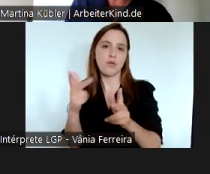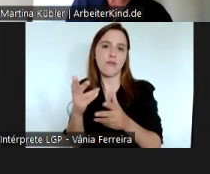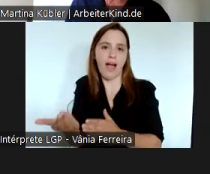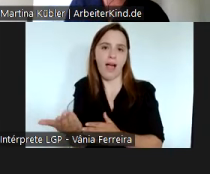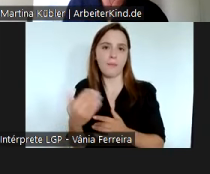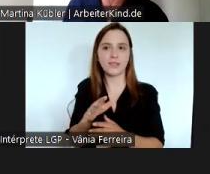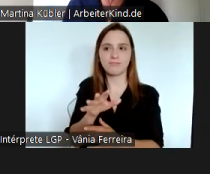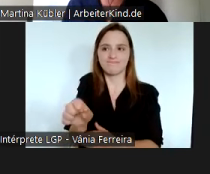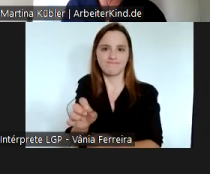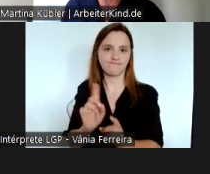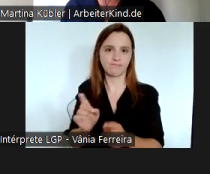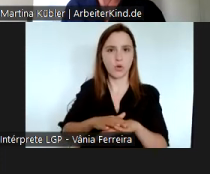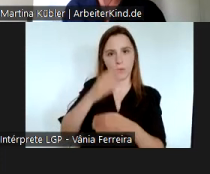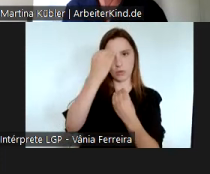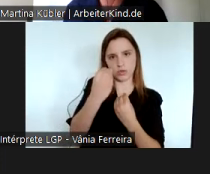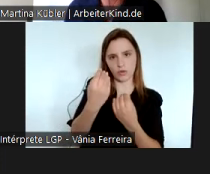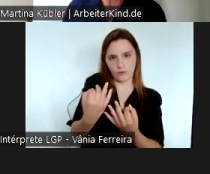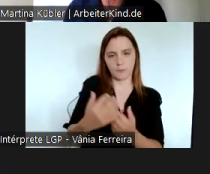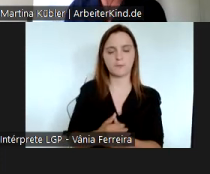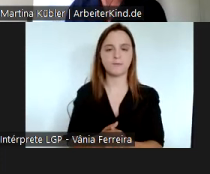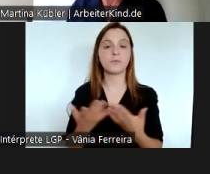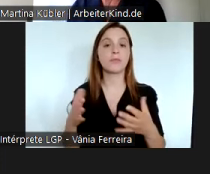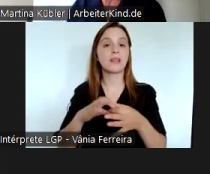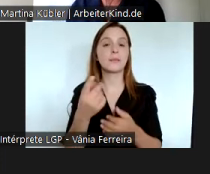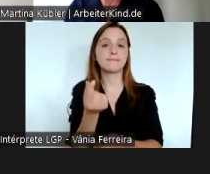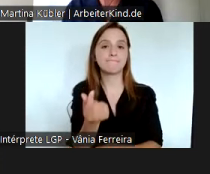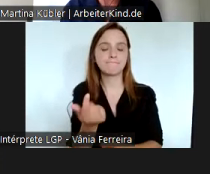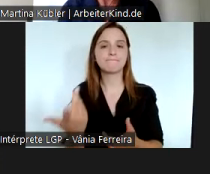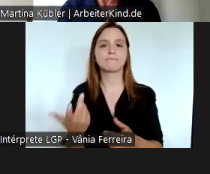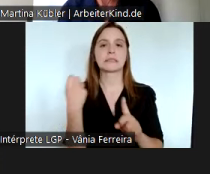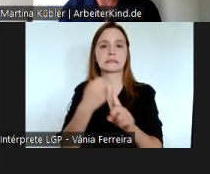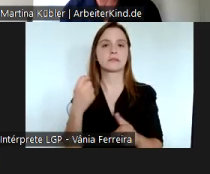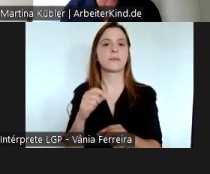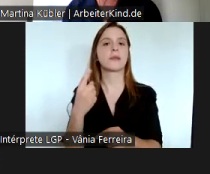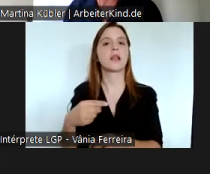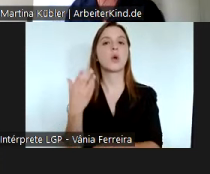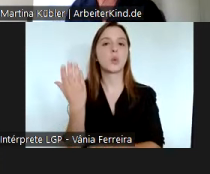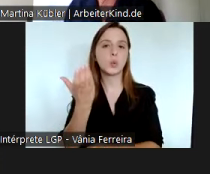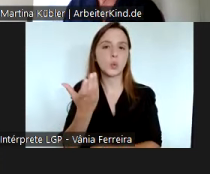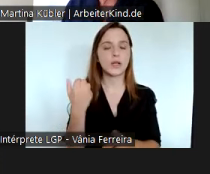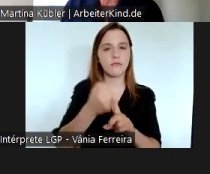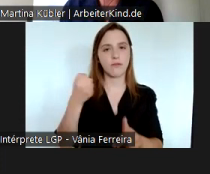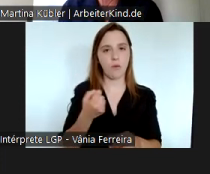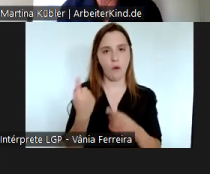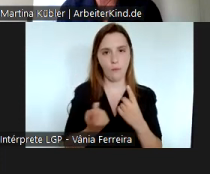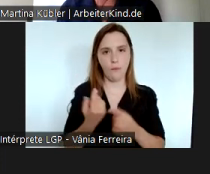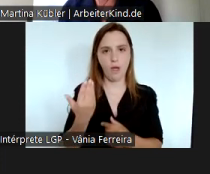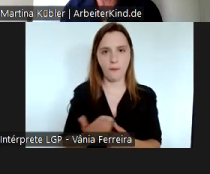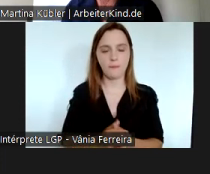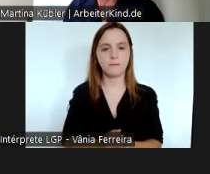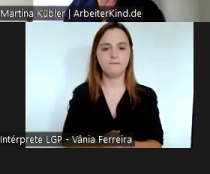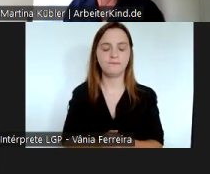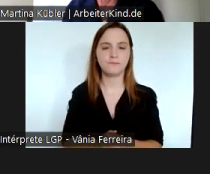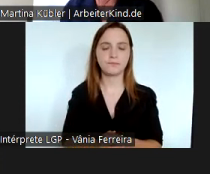Yeah, and then next to the financial challenges, there are also some cultural challenges that are faced by